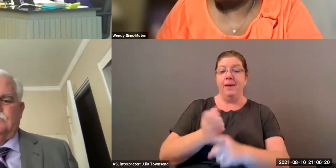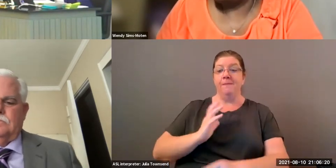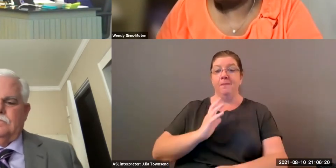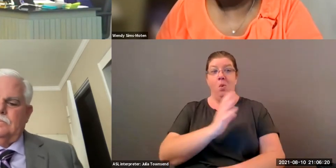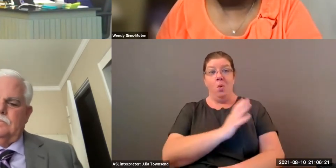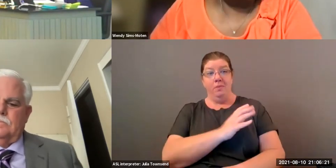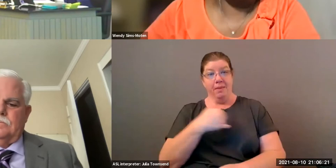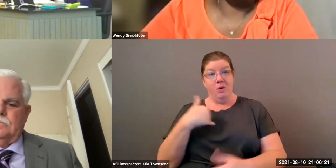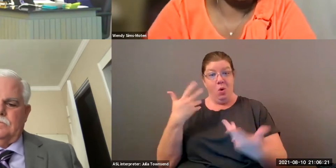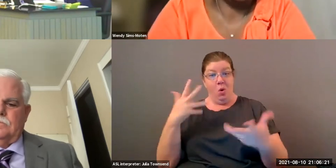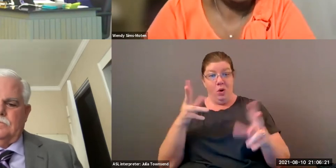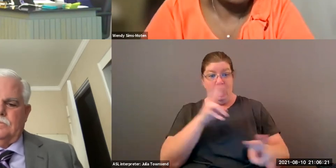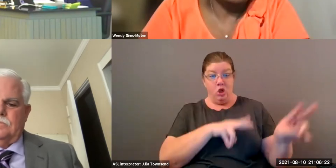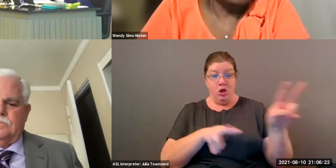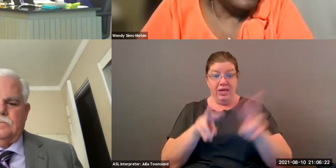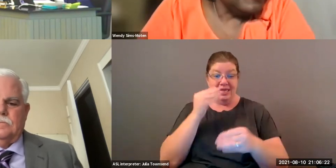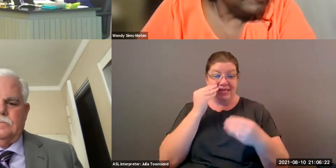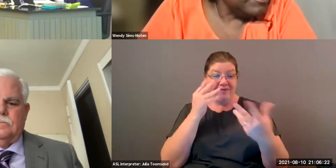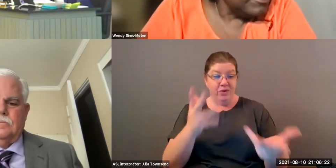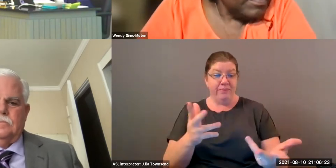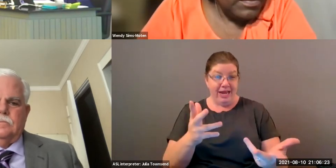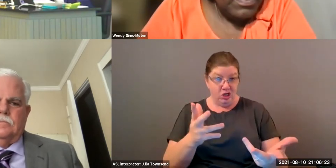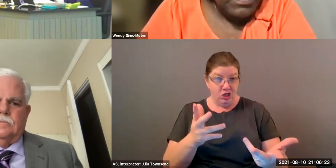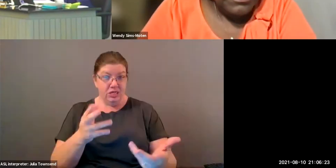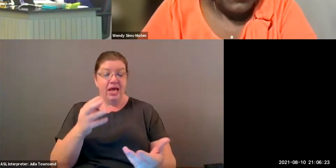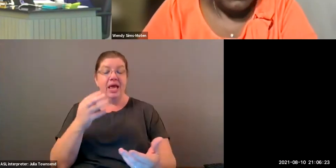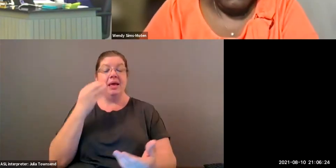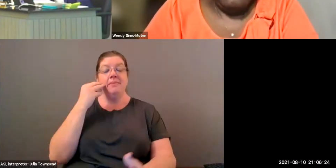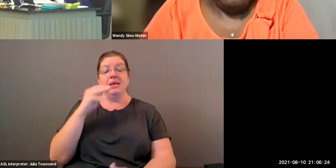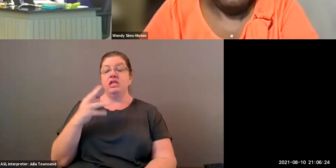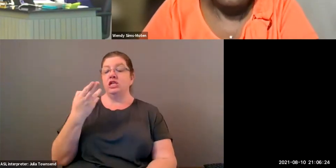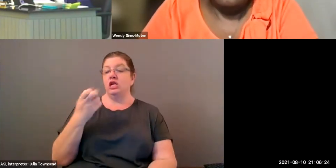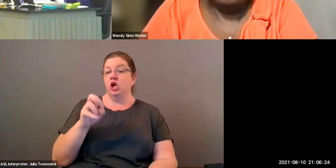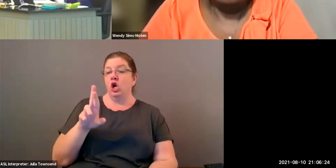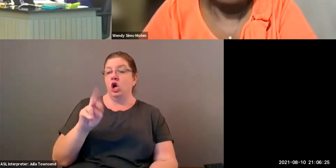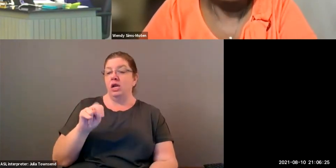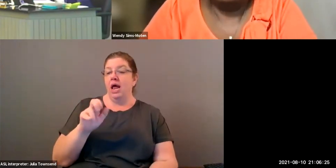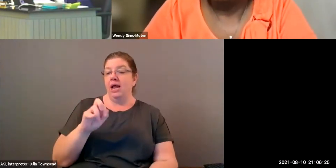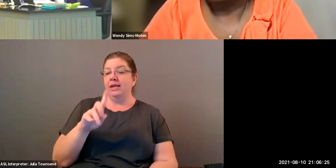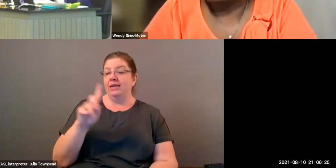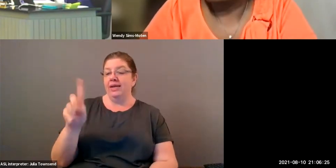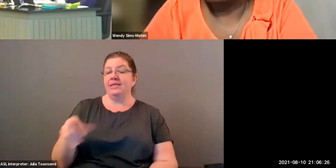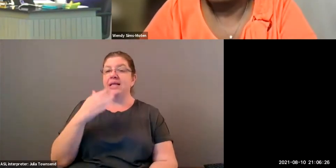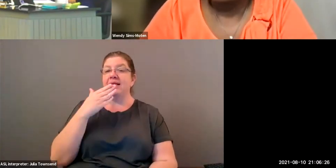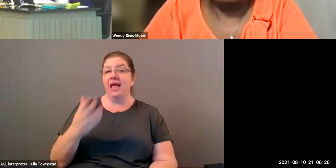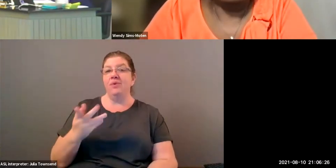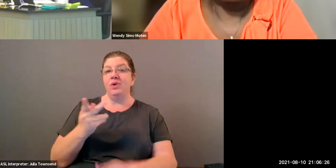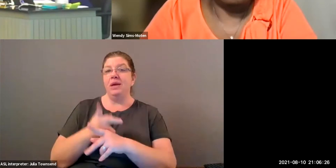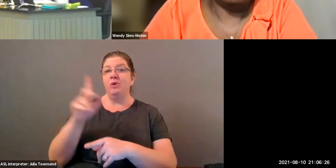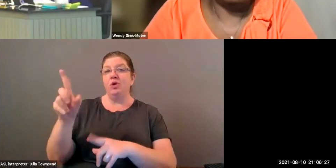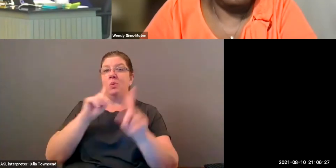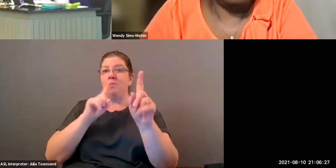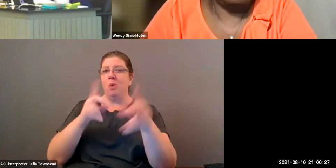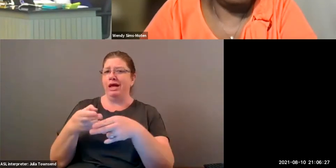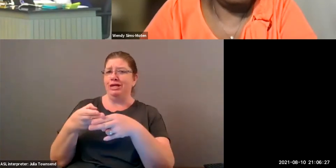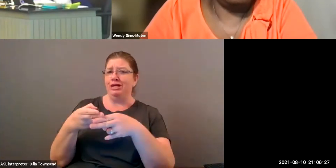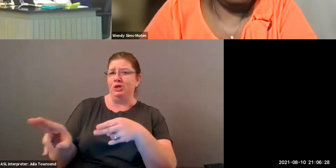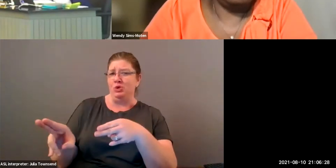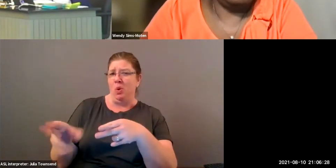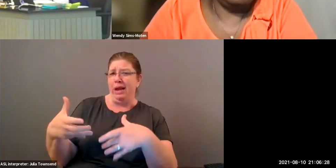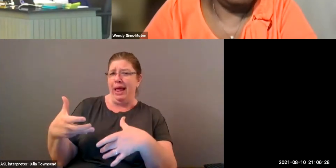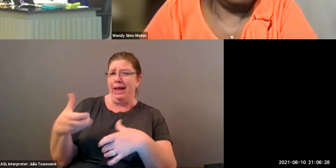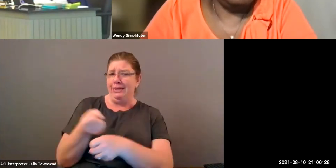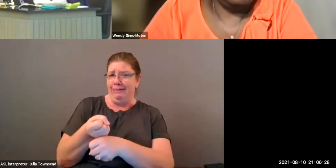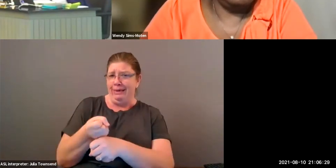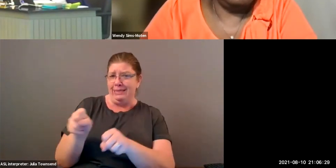a chance to look at this information. And Ms. Hernandez, thank you for keeping your report as short and succinct